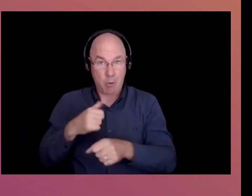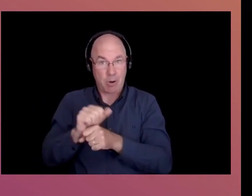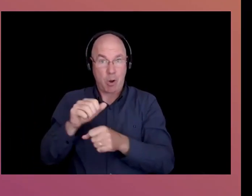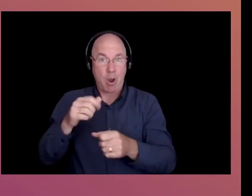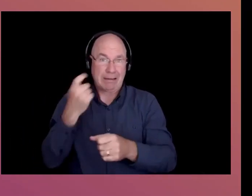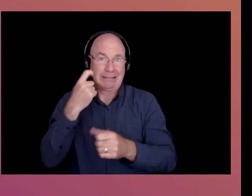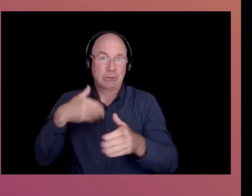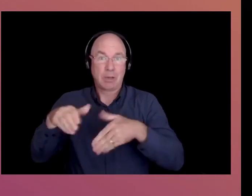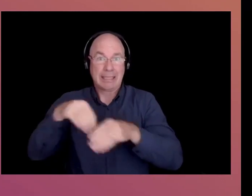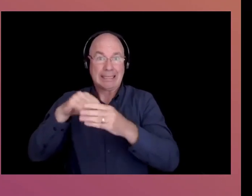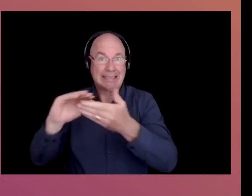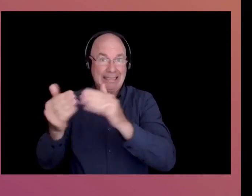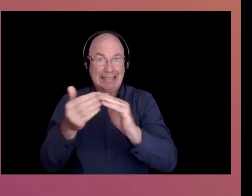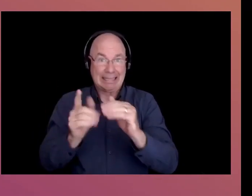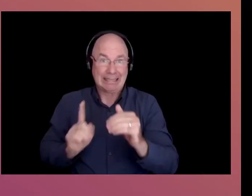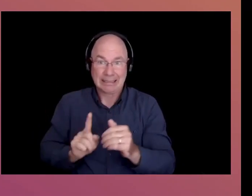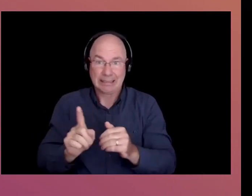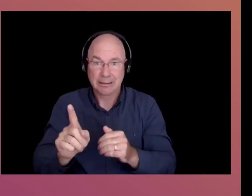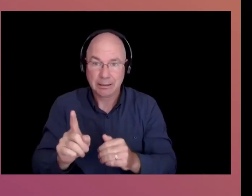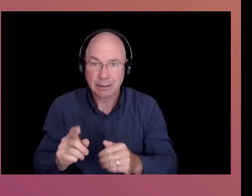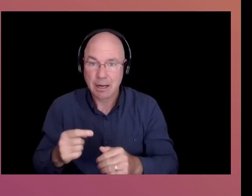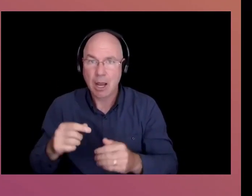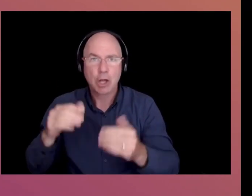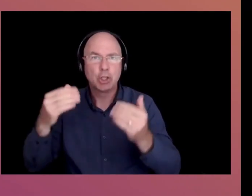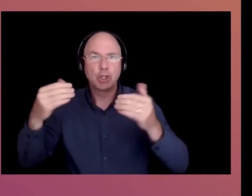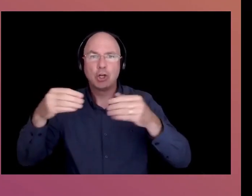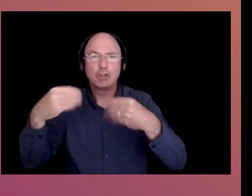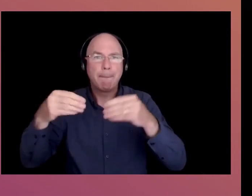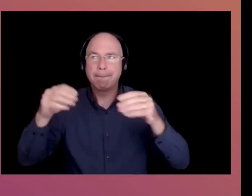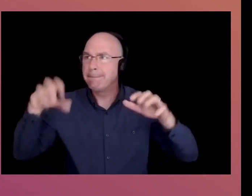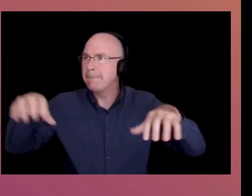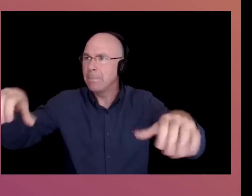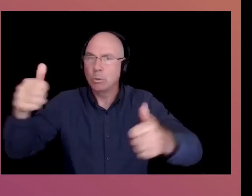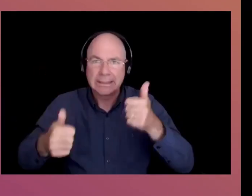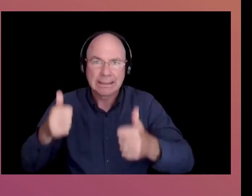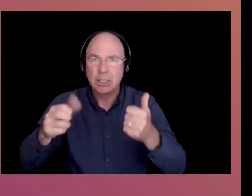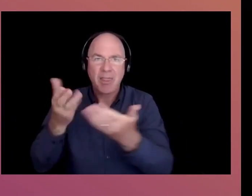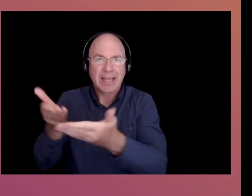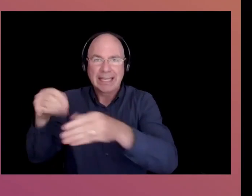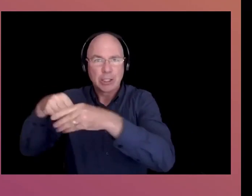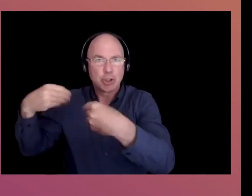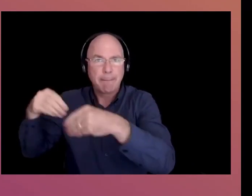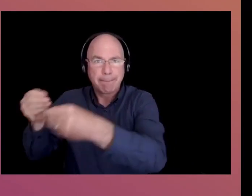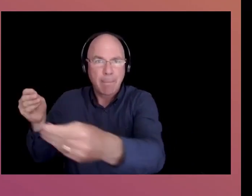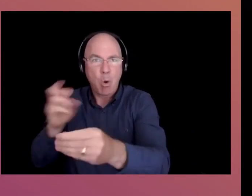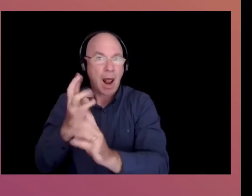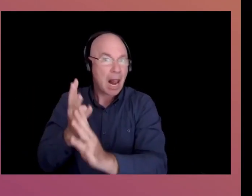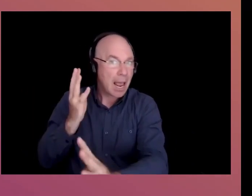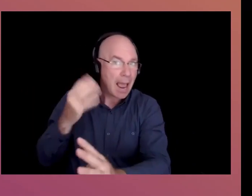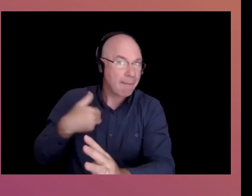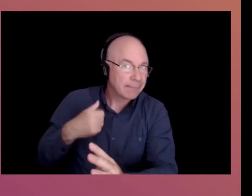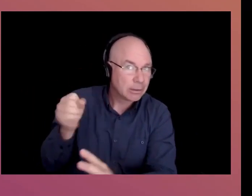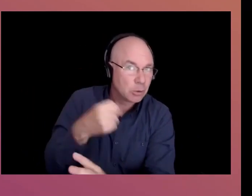cannot recognize shops around me, items in the shop, or if there is a long line, or if my friend